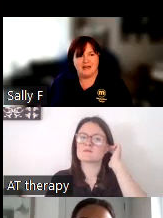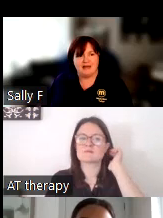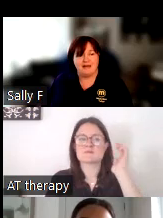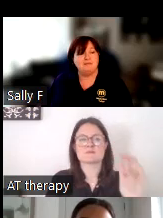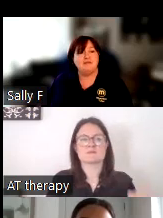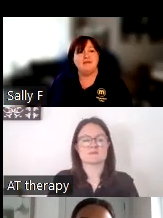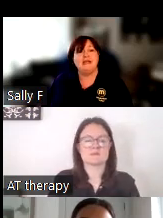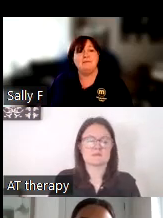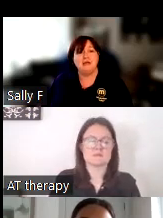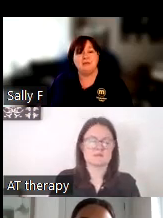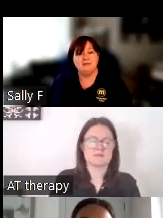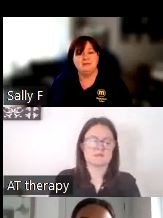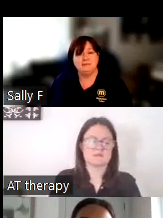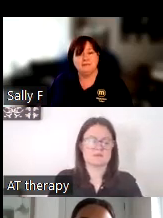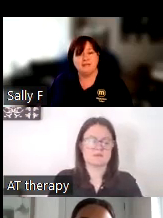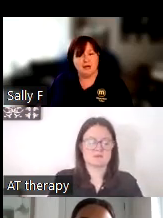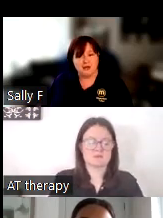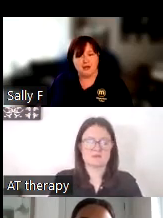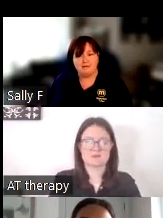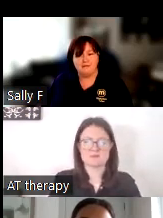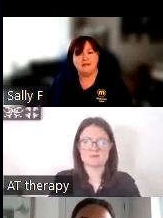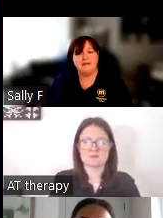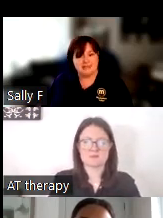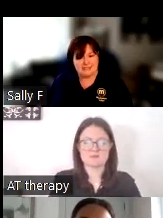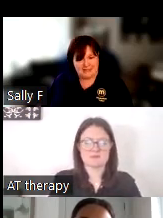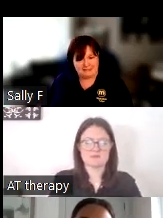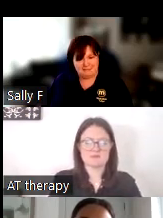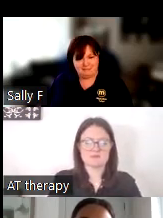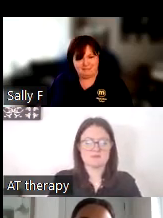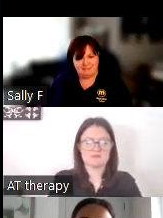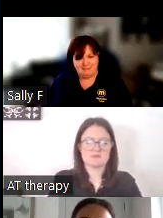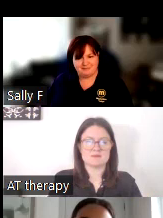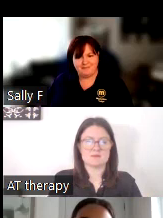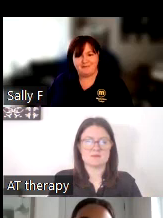something like that. If you're feeling blue, you're not the color, you're feeling sad.